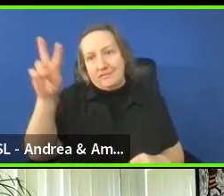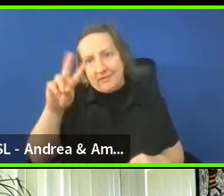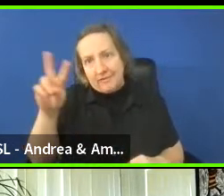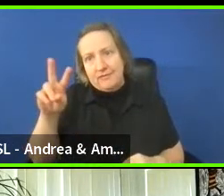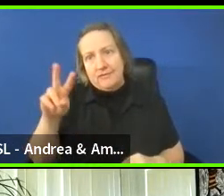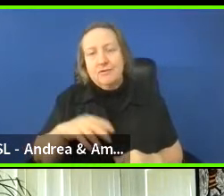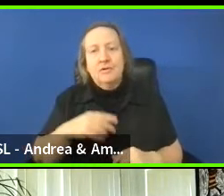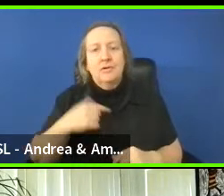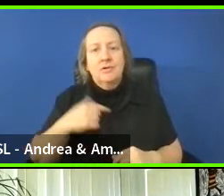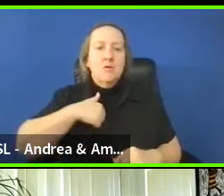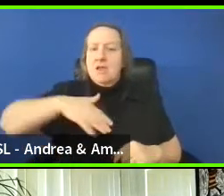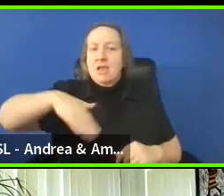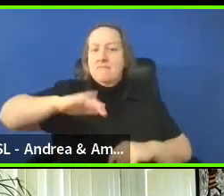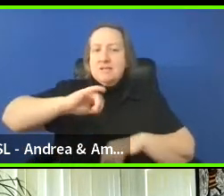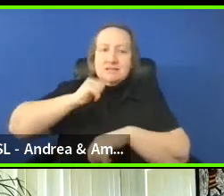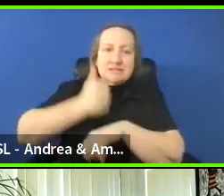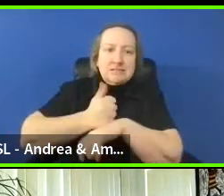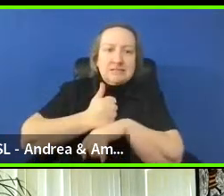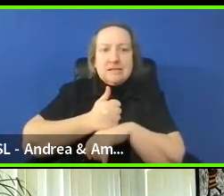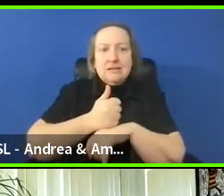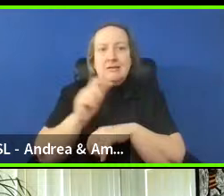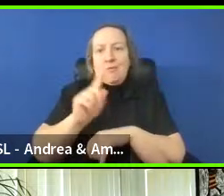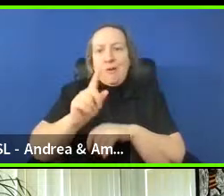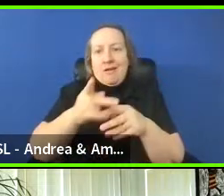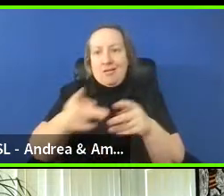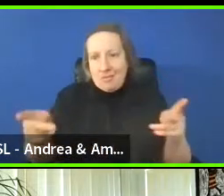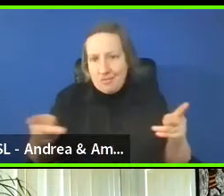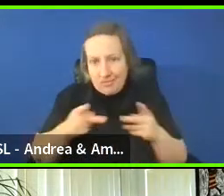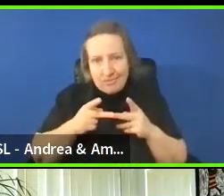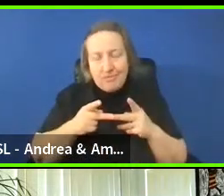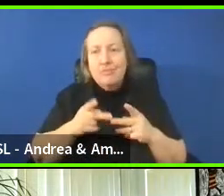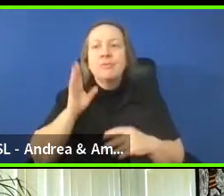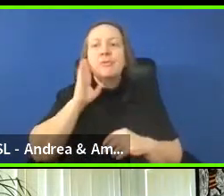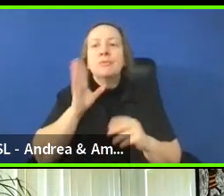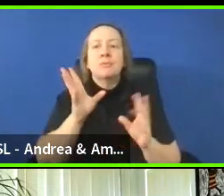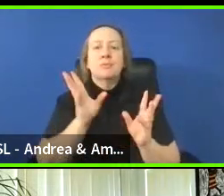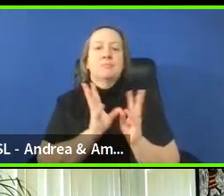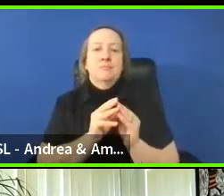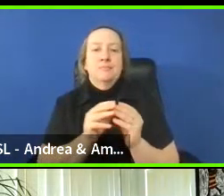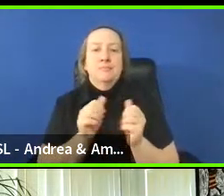haven't set the final location yet, but we will be meeting with